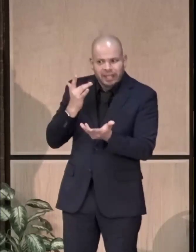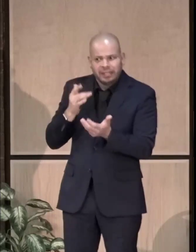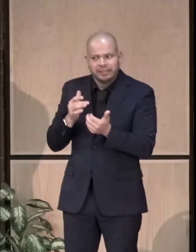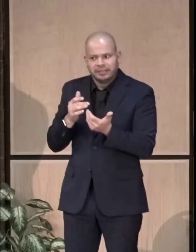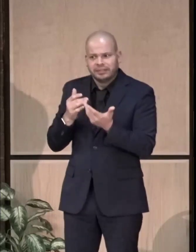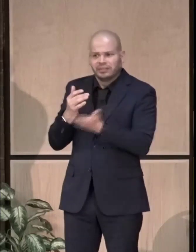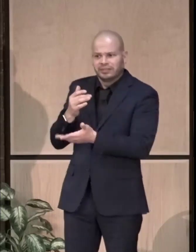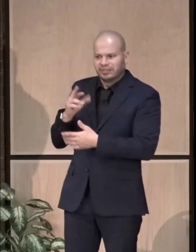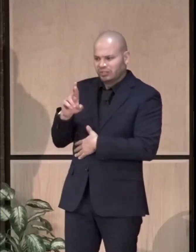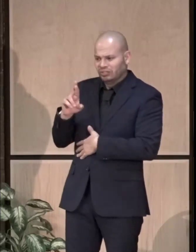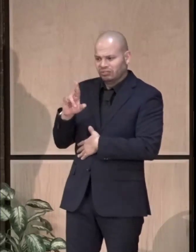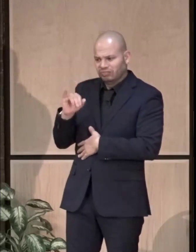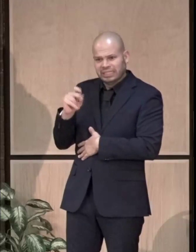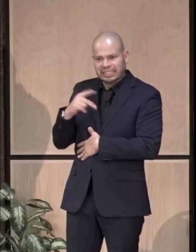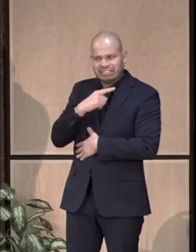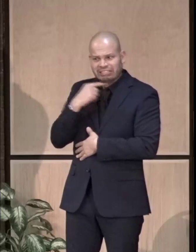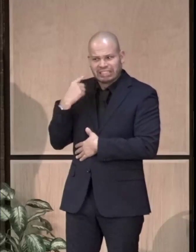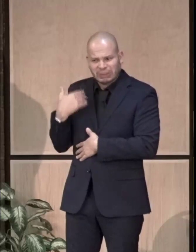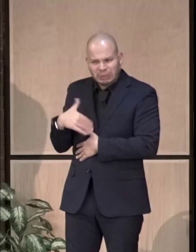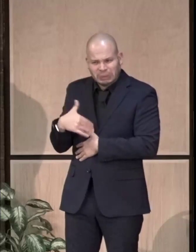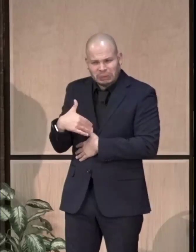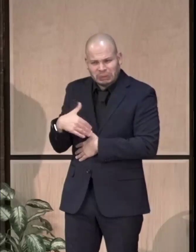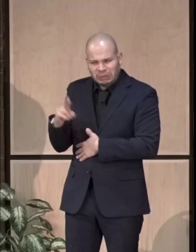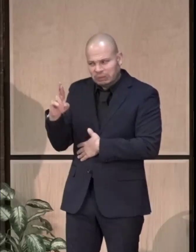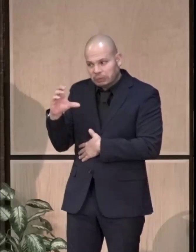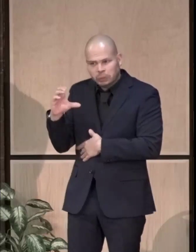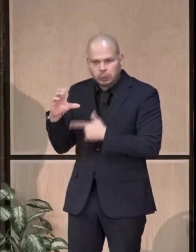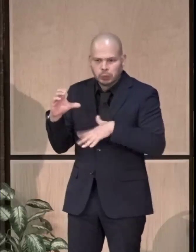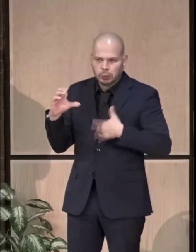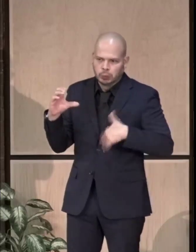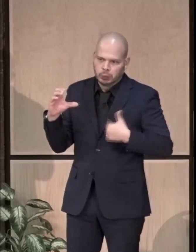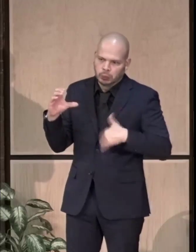that Card posed to the community.